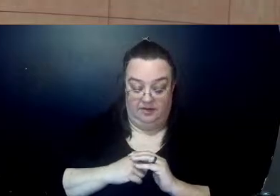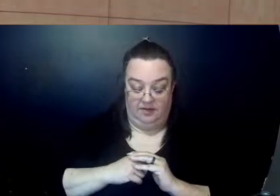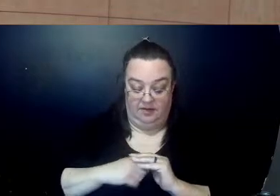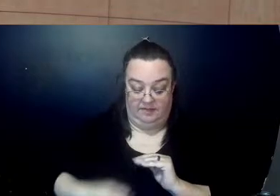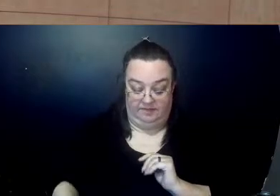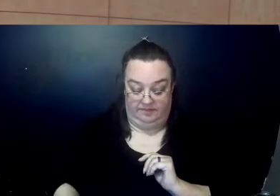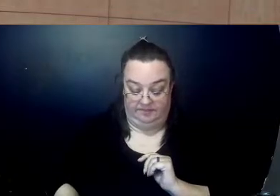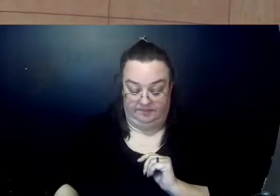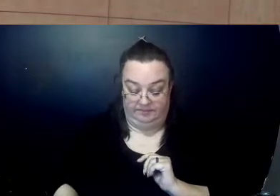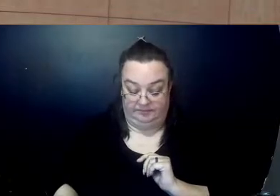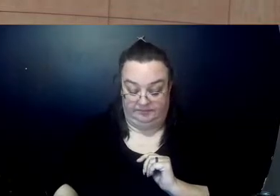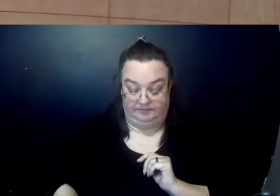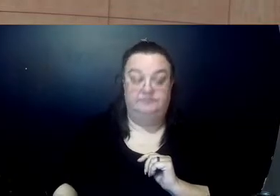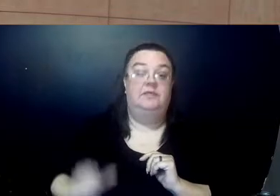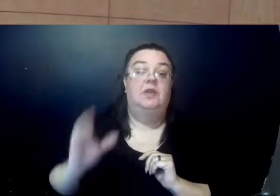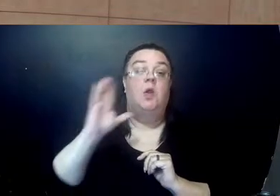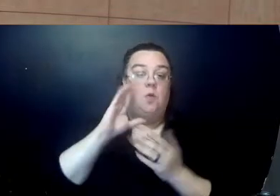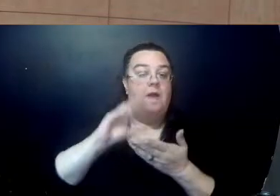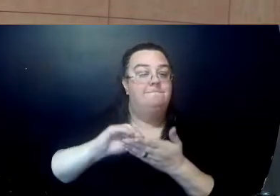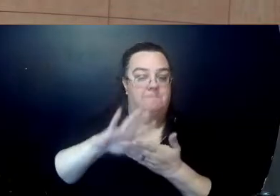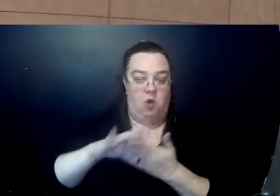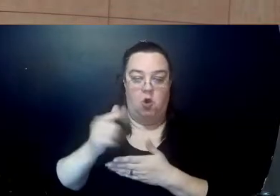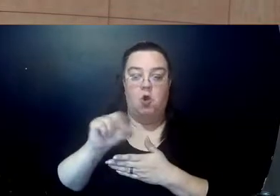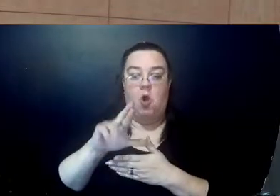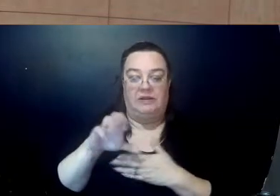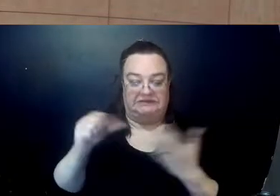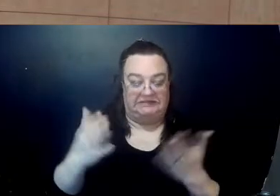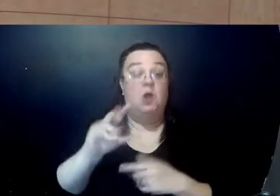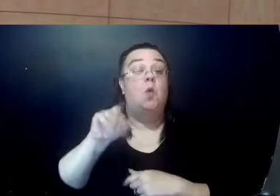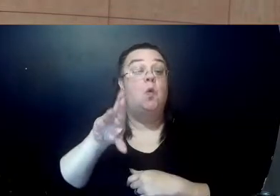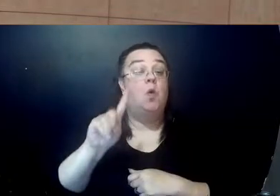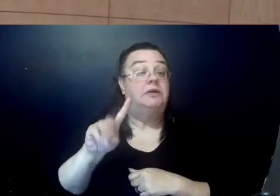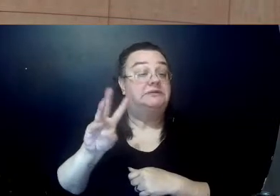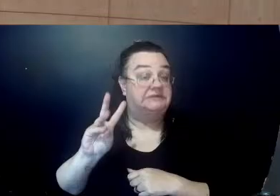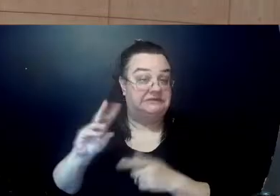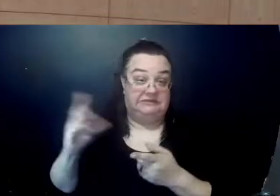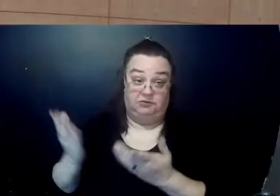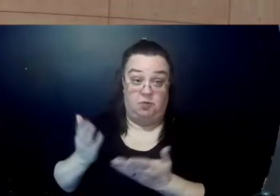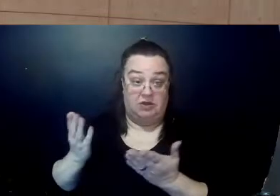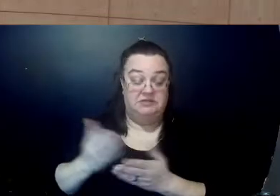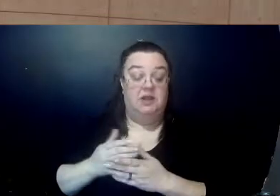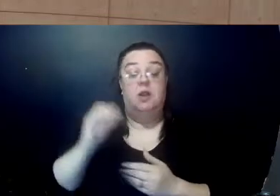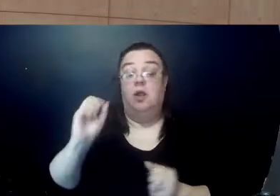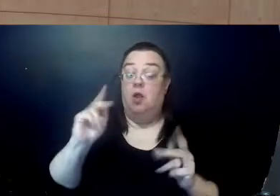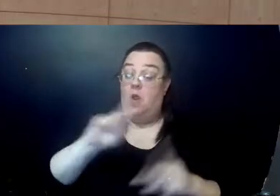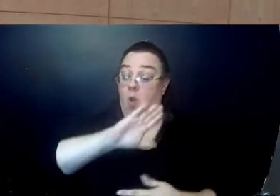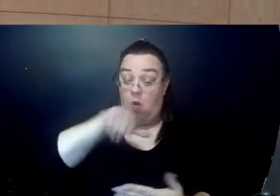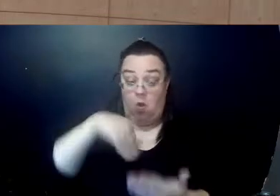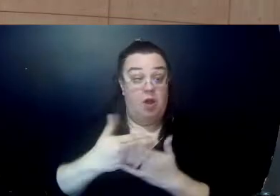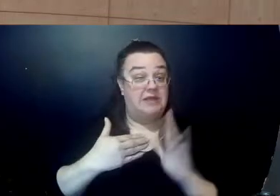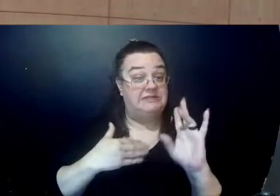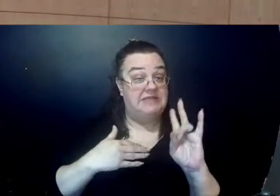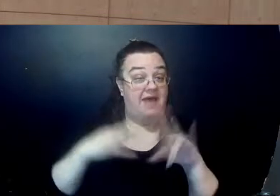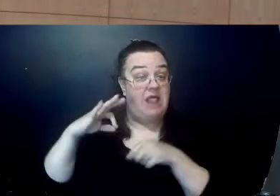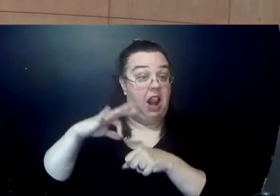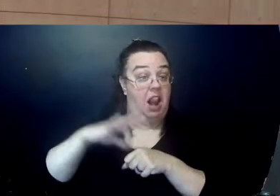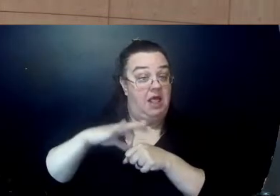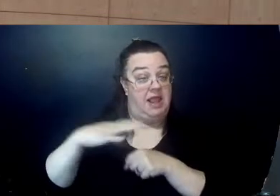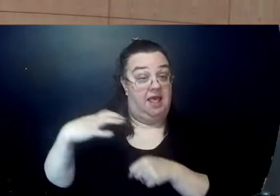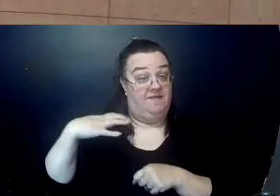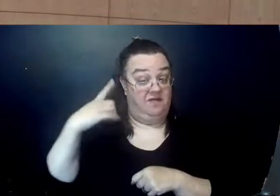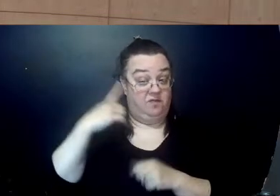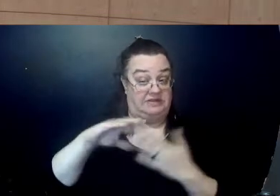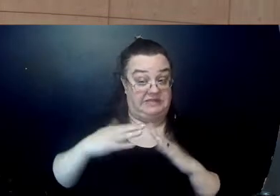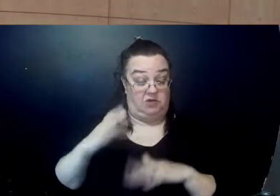All right, we're going to mark Councilmember Garces as present. Ward 6. Present. All right, all 7 elected officials of the town of Cheverly